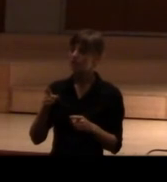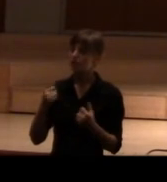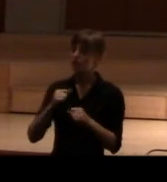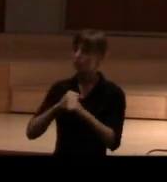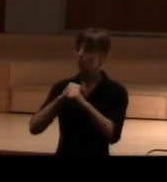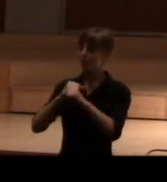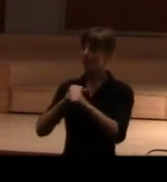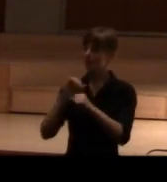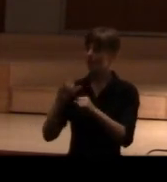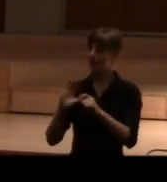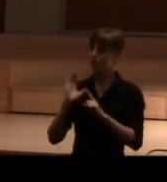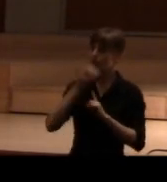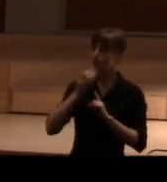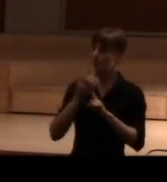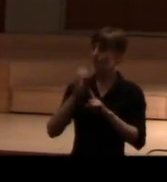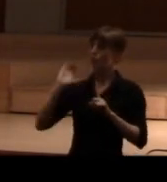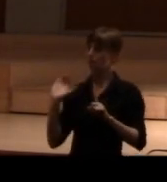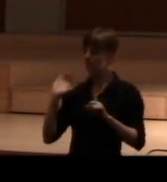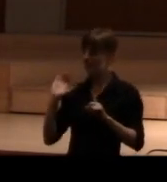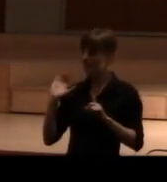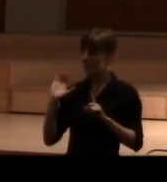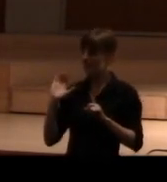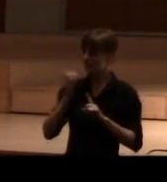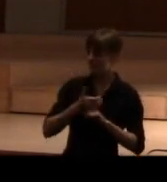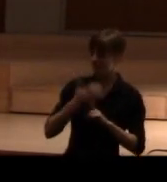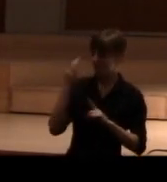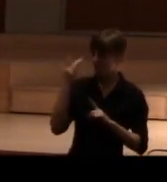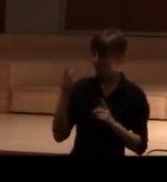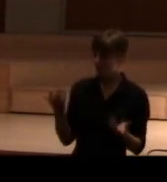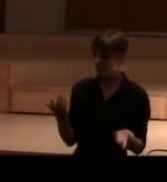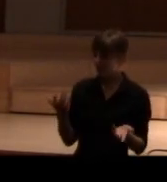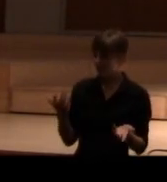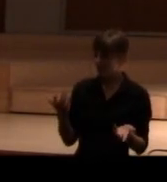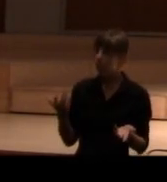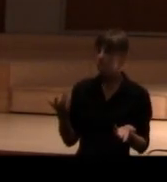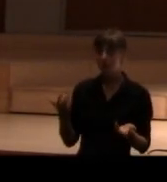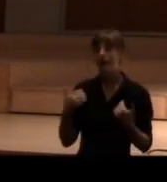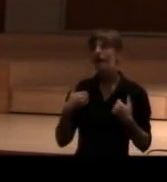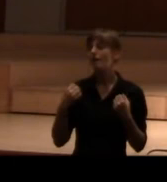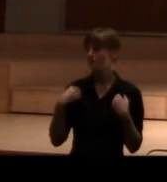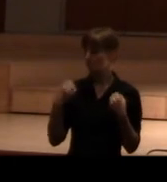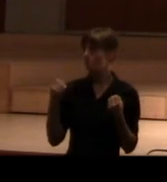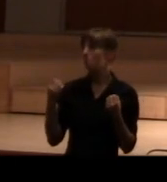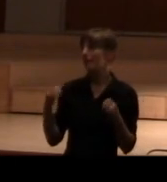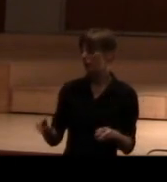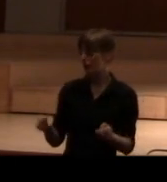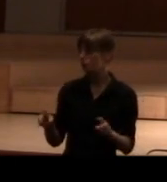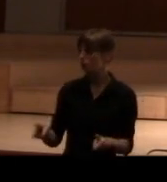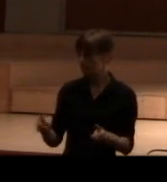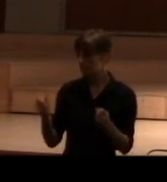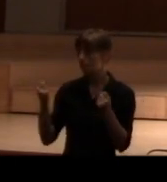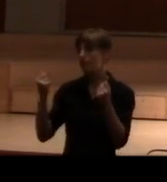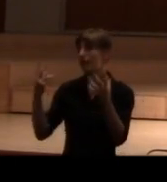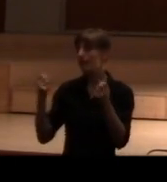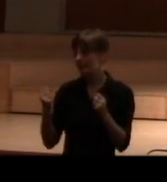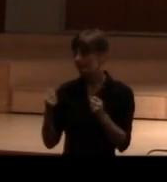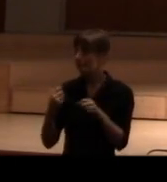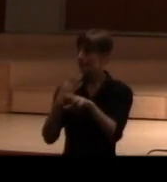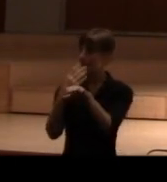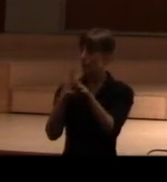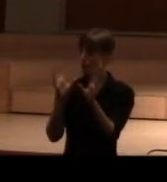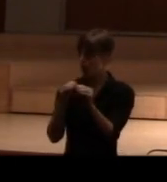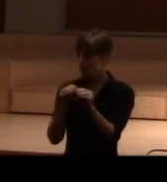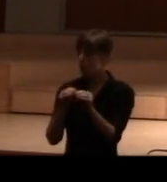on the part of the student or the part of the teacher. I've had the opportunity to lead these video conferencing sessions, and a lot of times I'll speak with students,